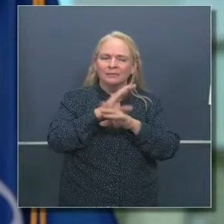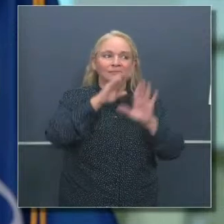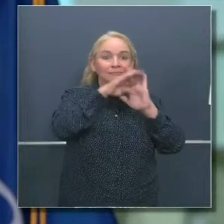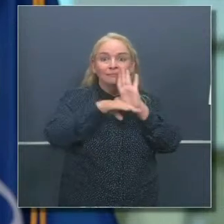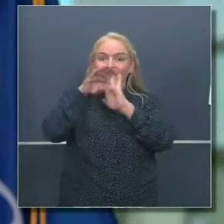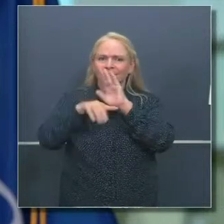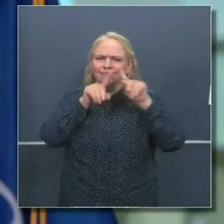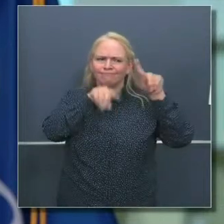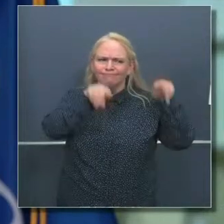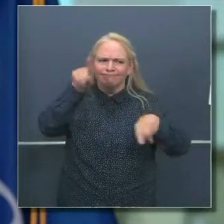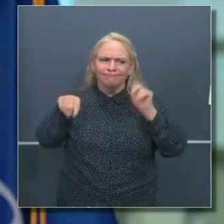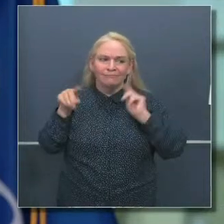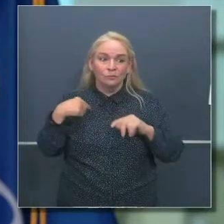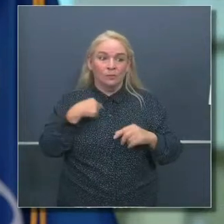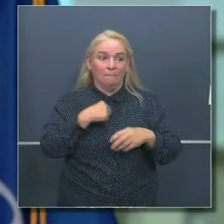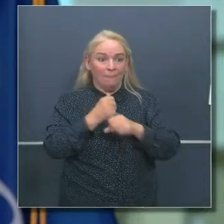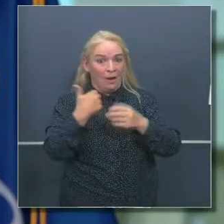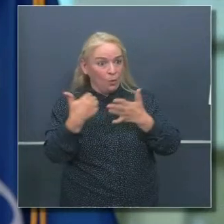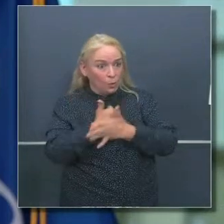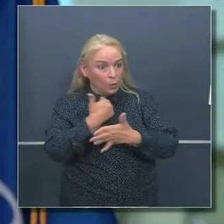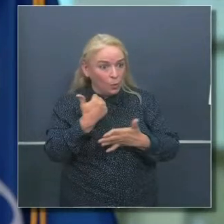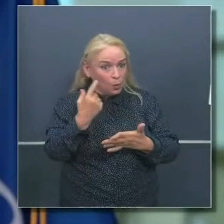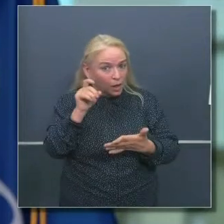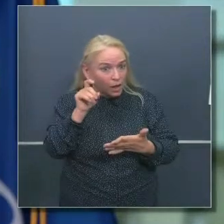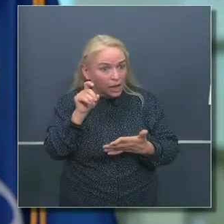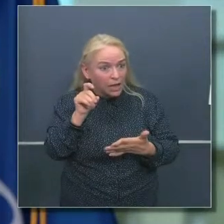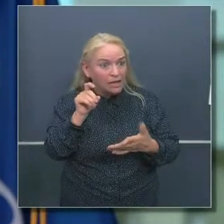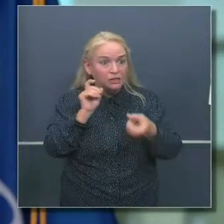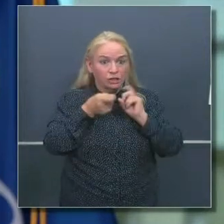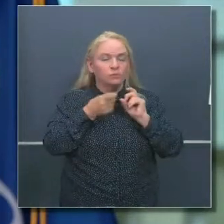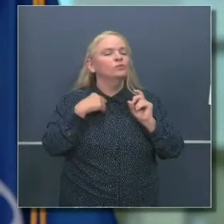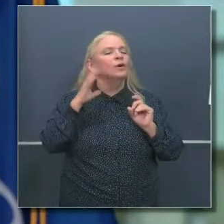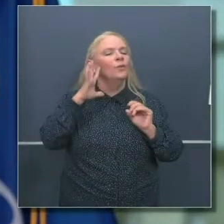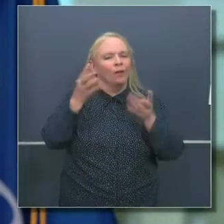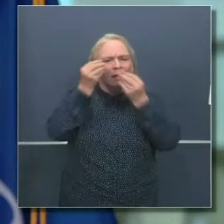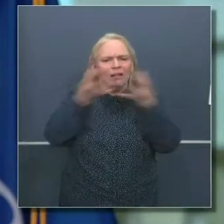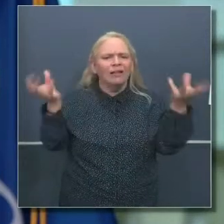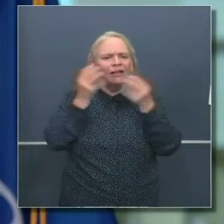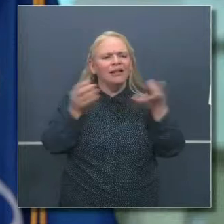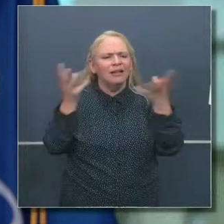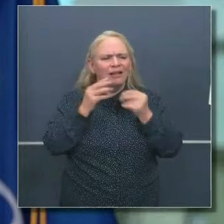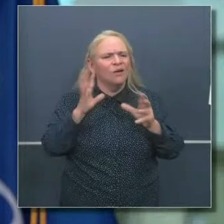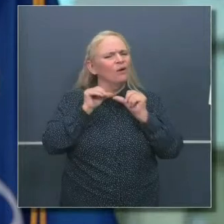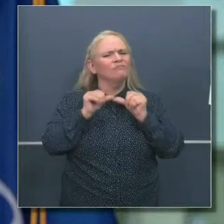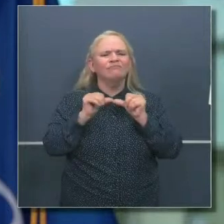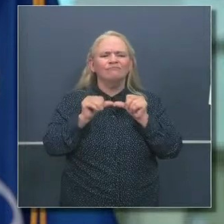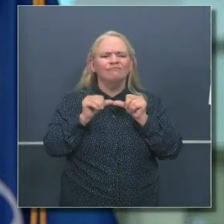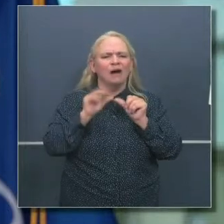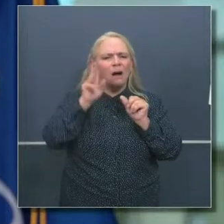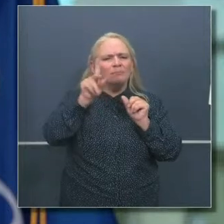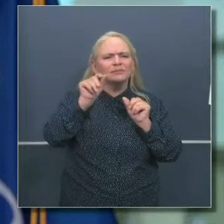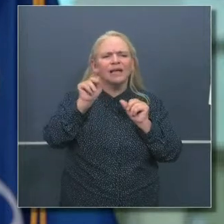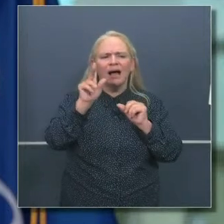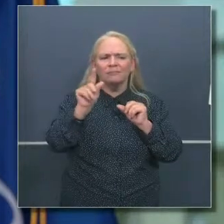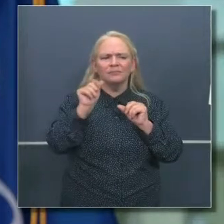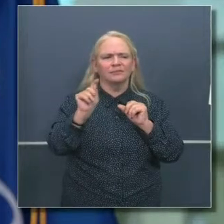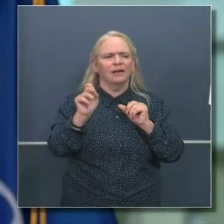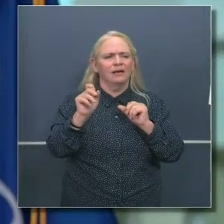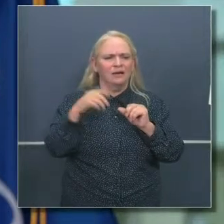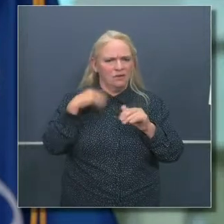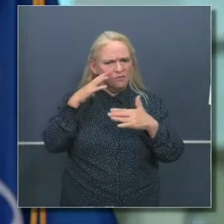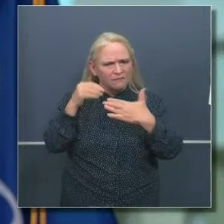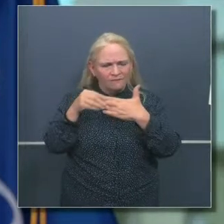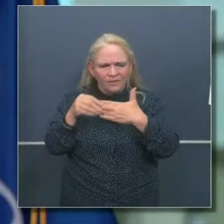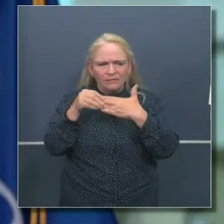soon as we make any additional updates, we will make them public, and we'll continue to monitor the situation and be flexible in